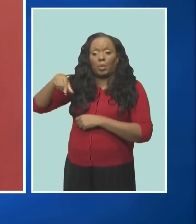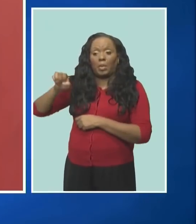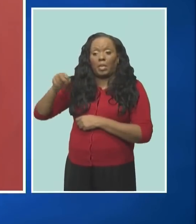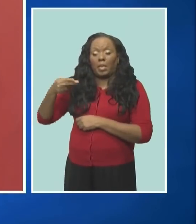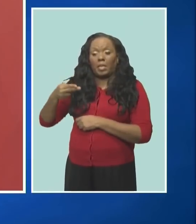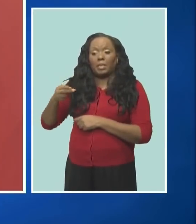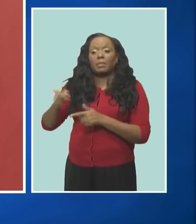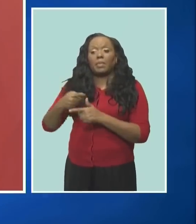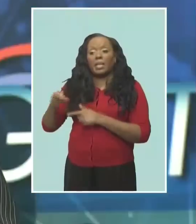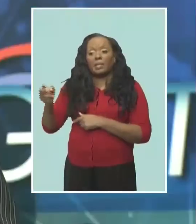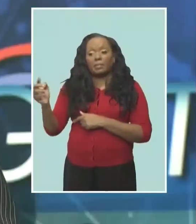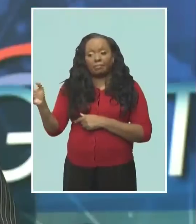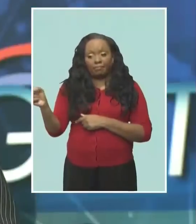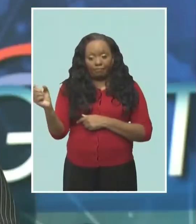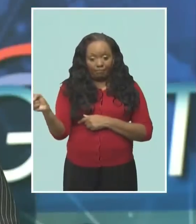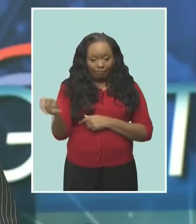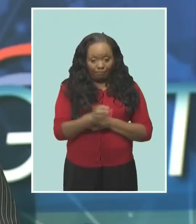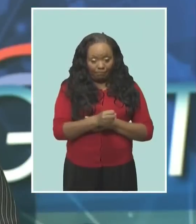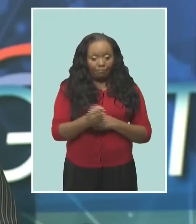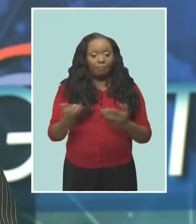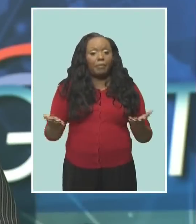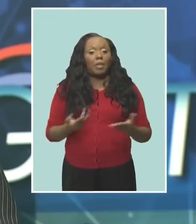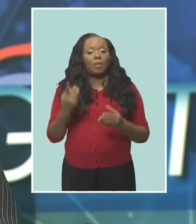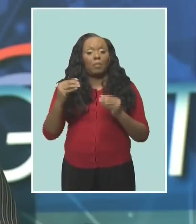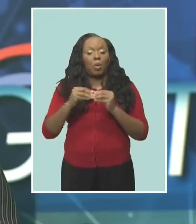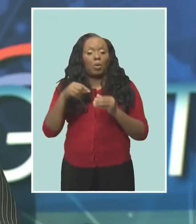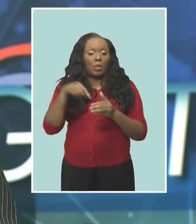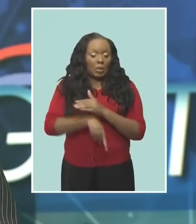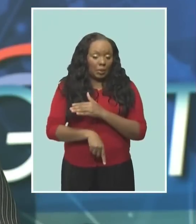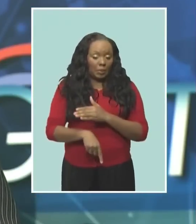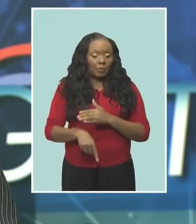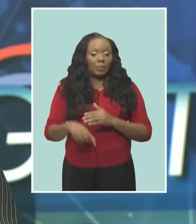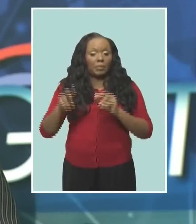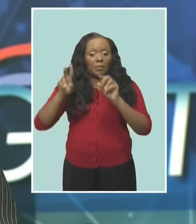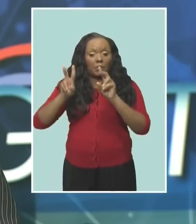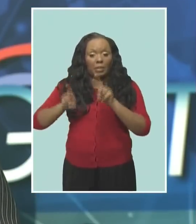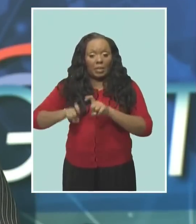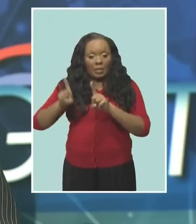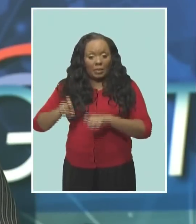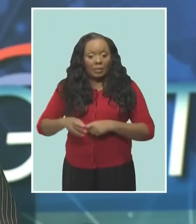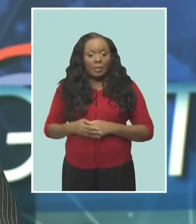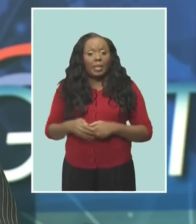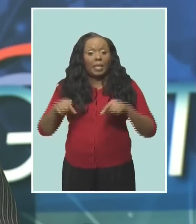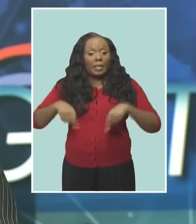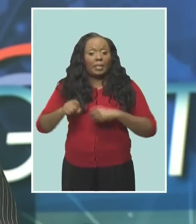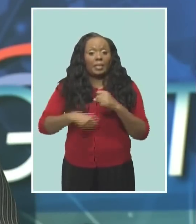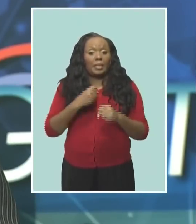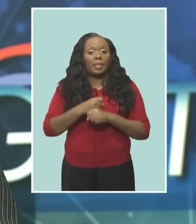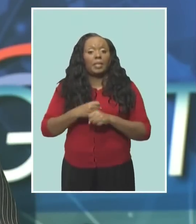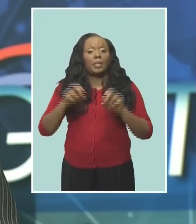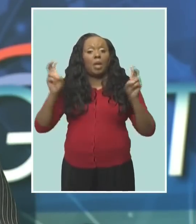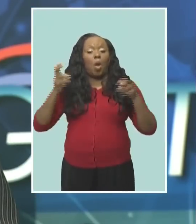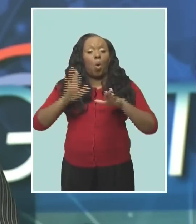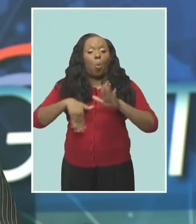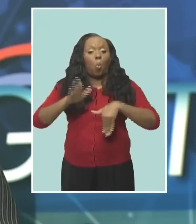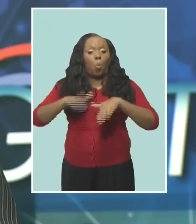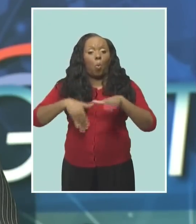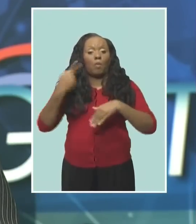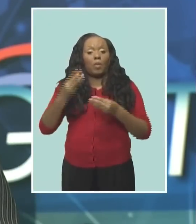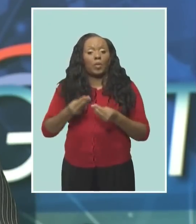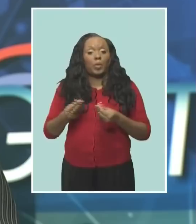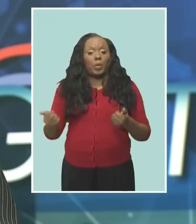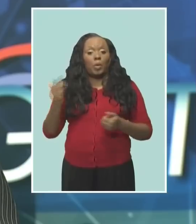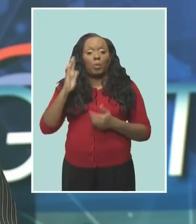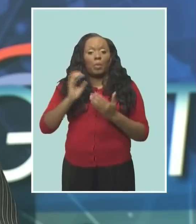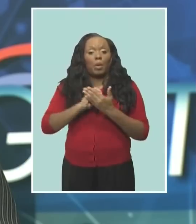mammograms and ultrasounds. This year's walk will take place on Sunday, October 6, starting outside CIBC's corporate head